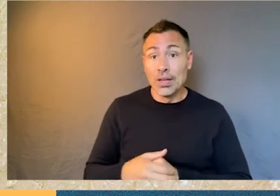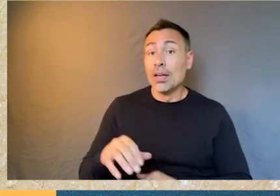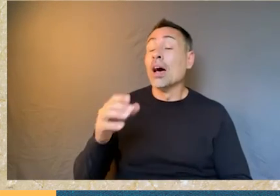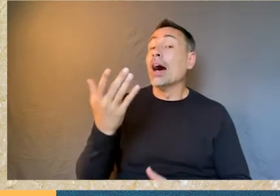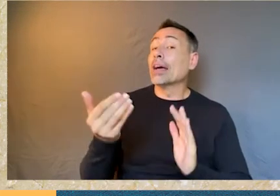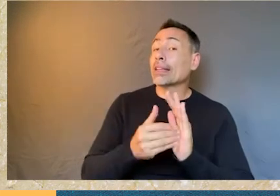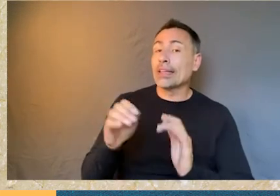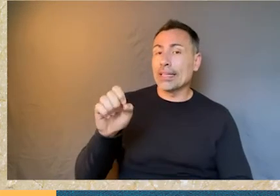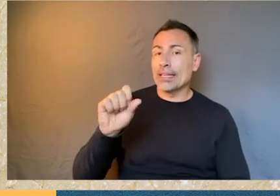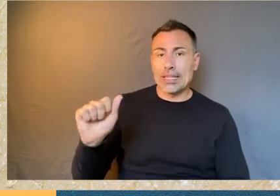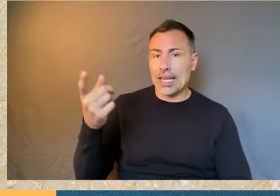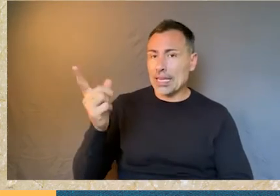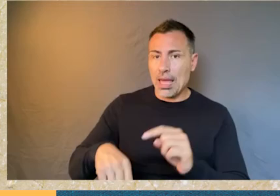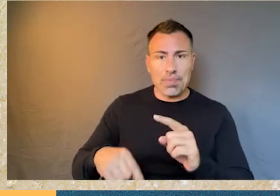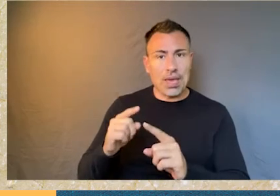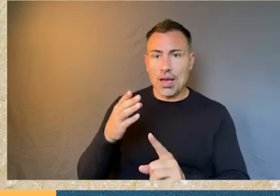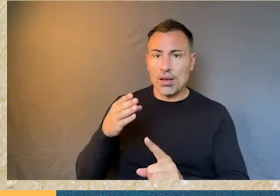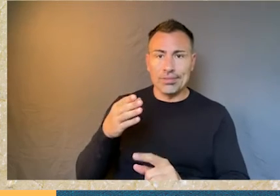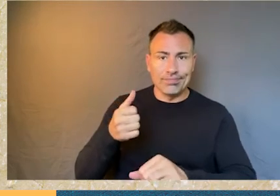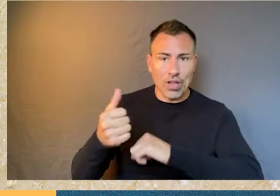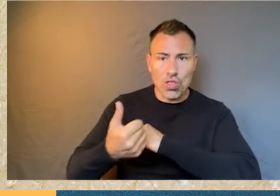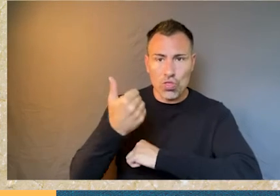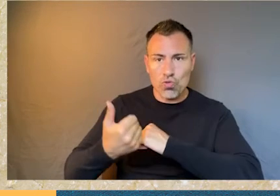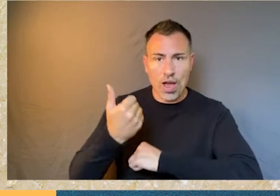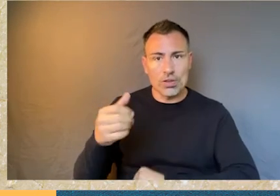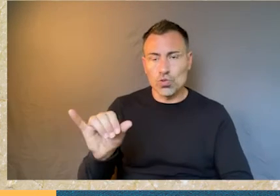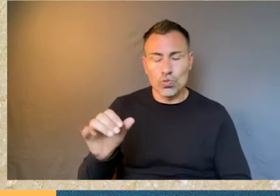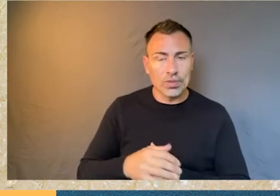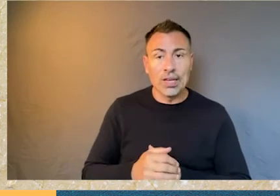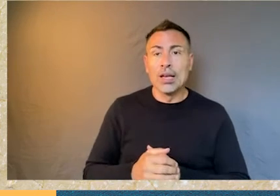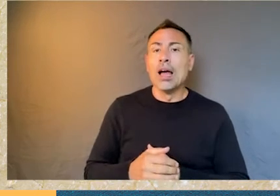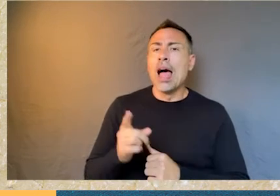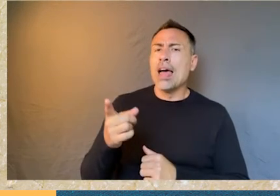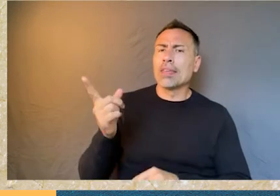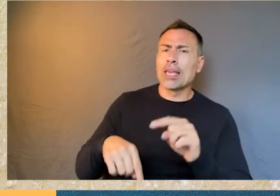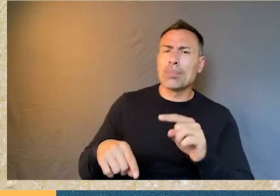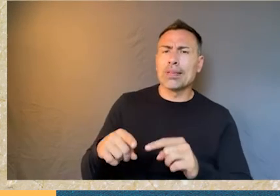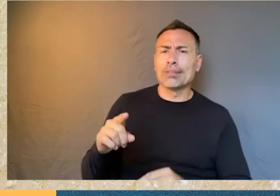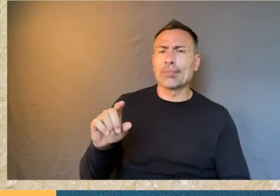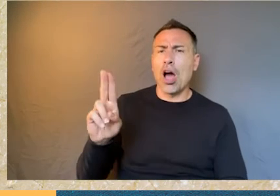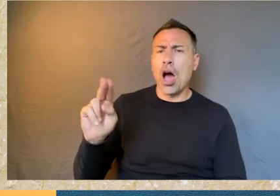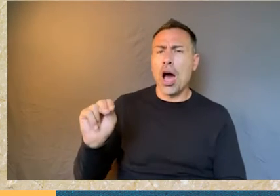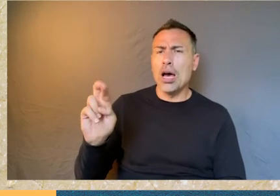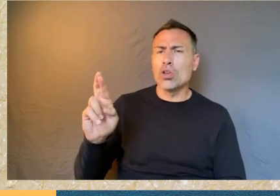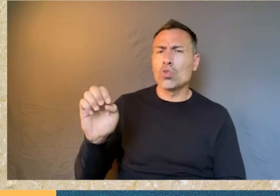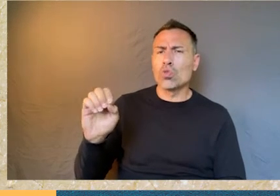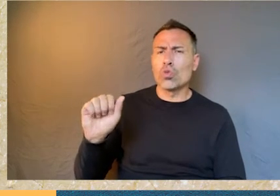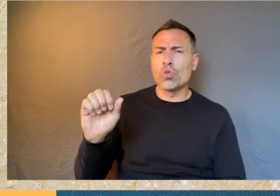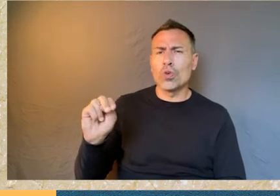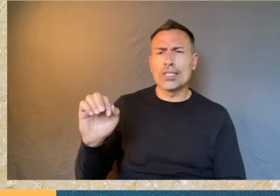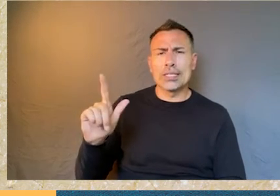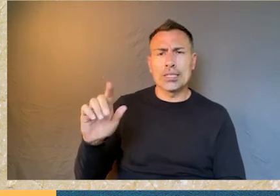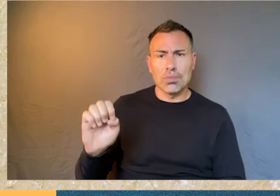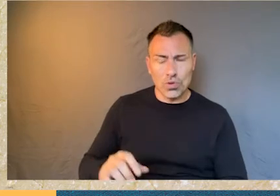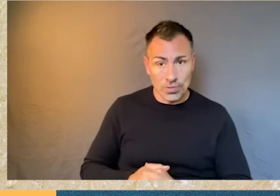threat. Also, they can't be unreasonable. Still, unusual animals can be ESAs. Dick has